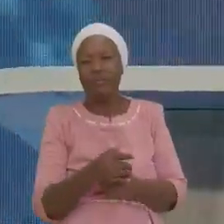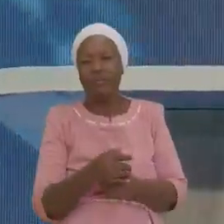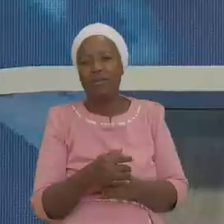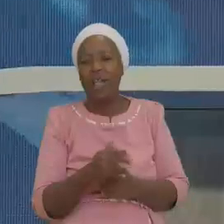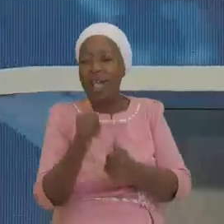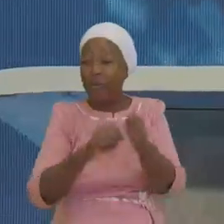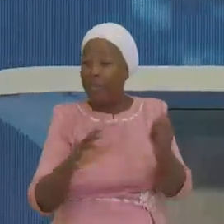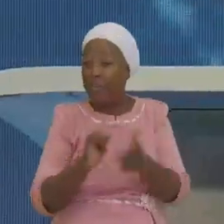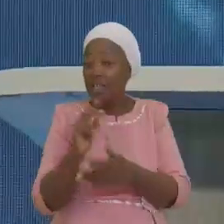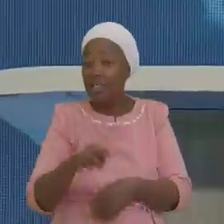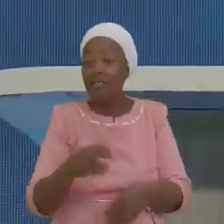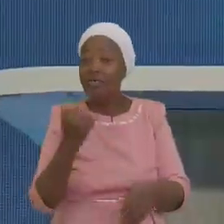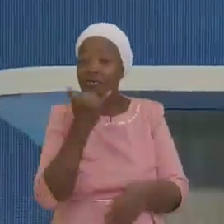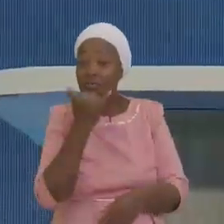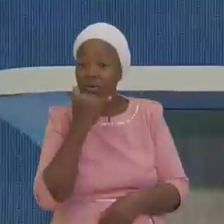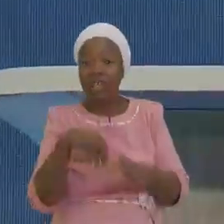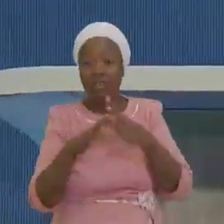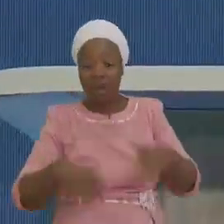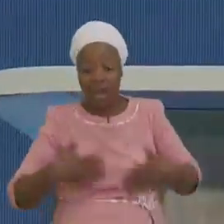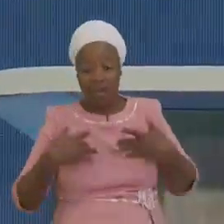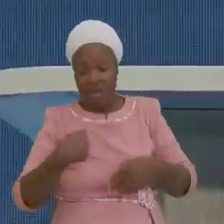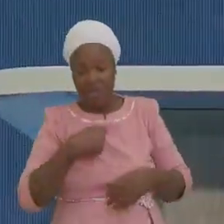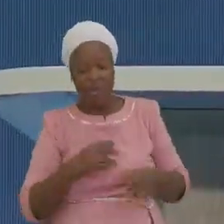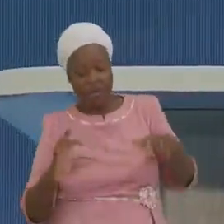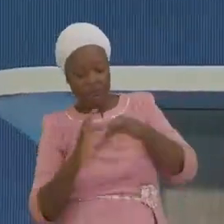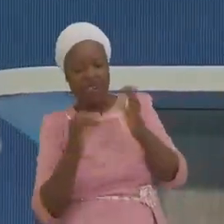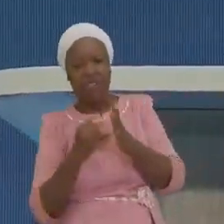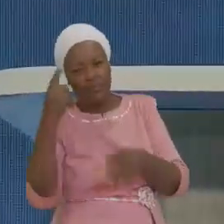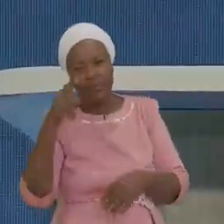Everything that is wrong in your life, I will fix it up.